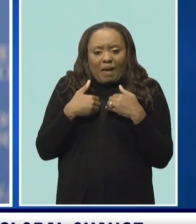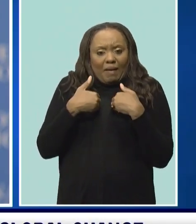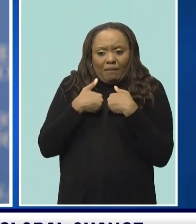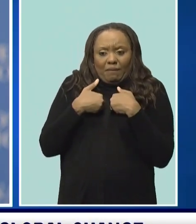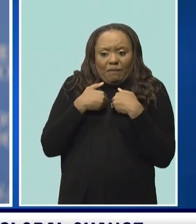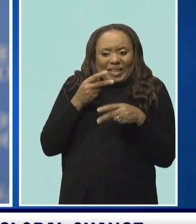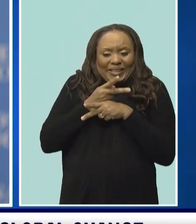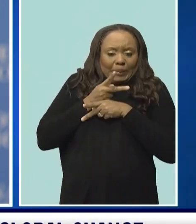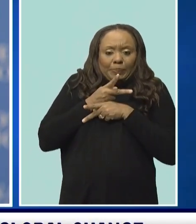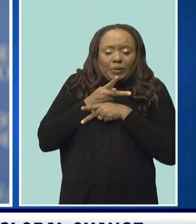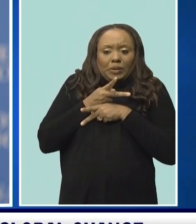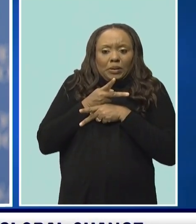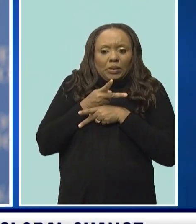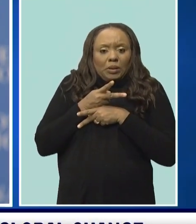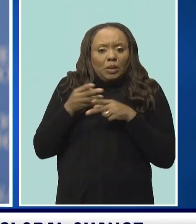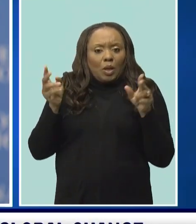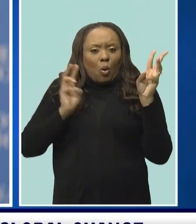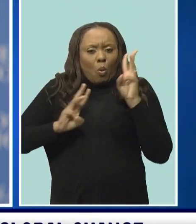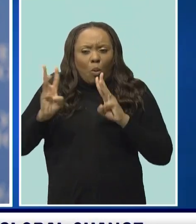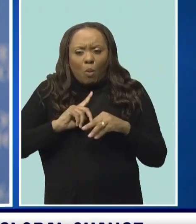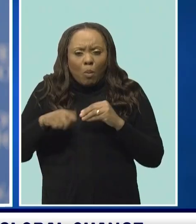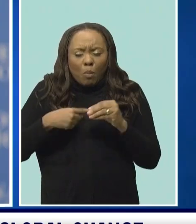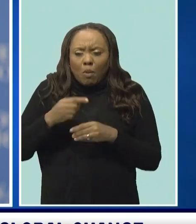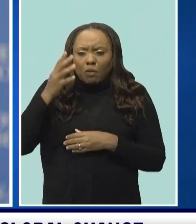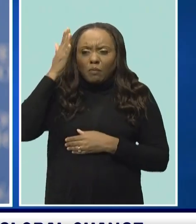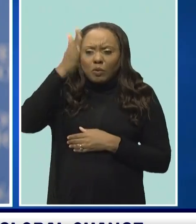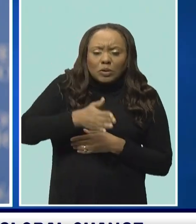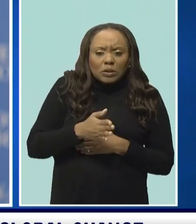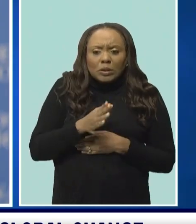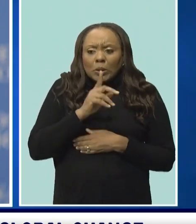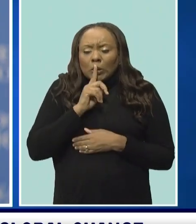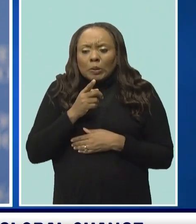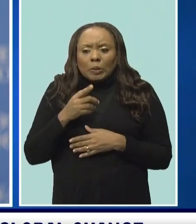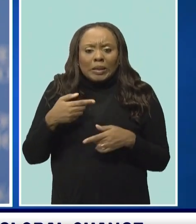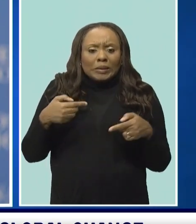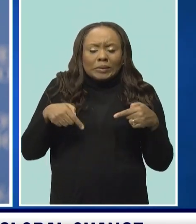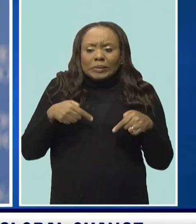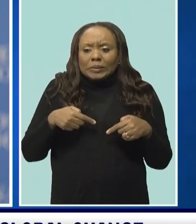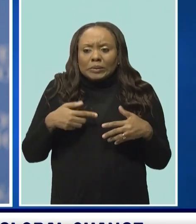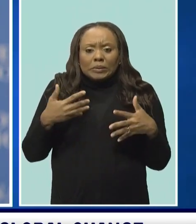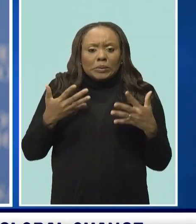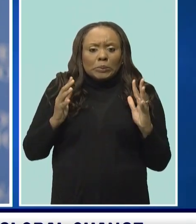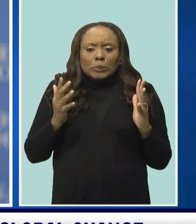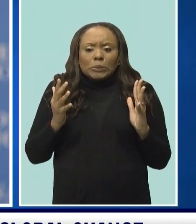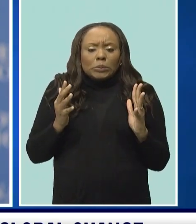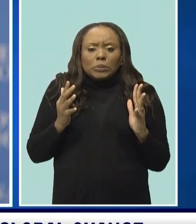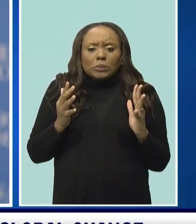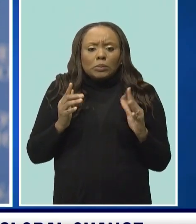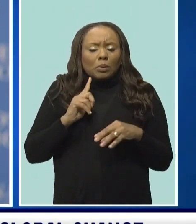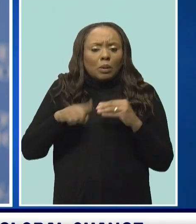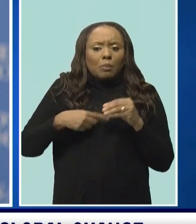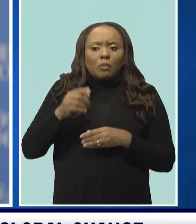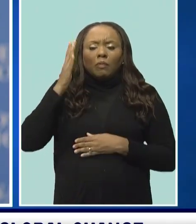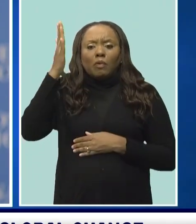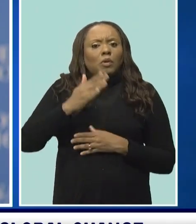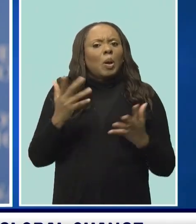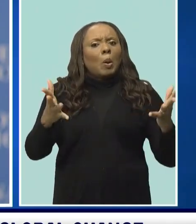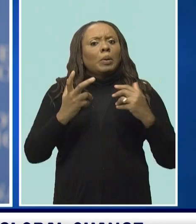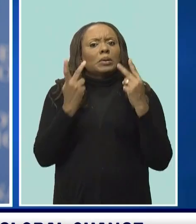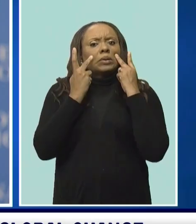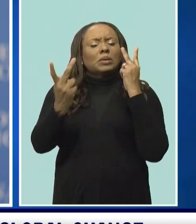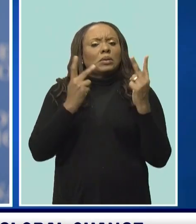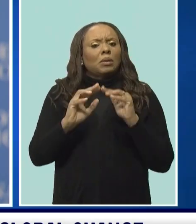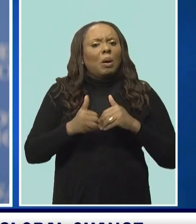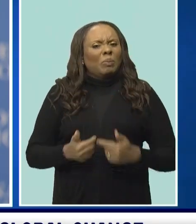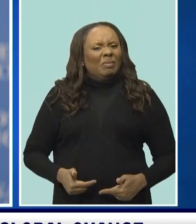they're worried and they're anxious for their future, and I get it. And we're trying to be able, therefore, to see how we can make life easier